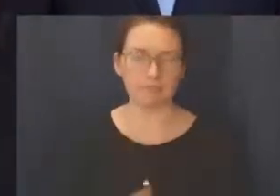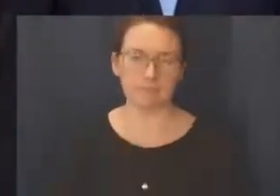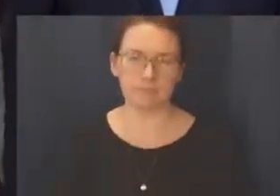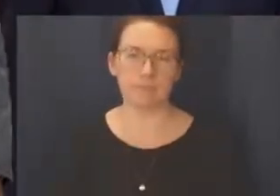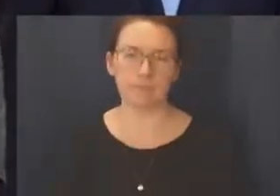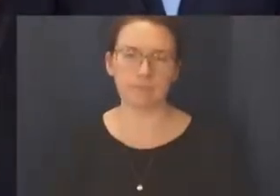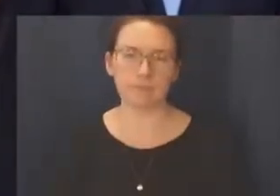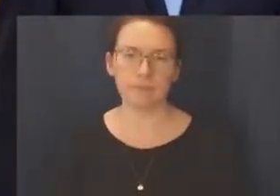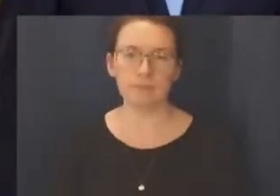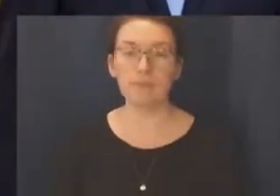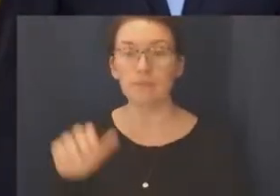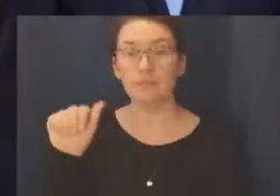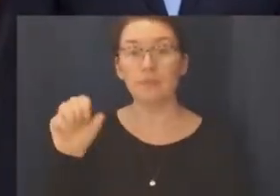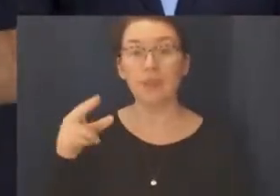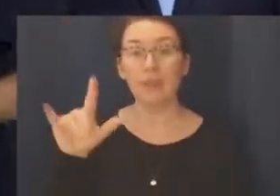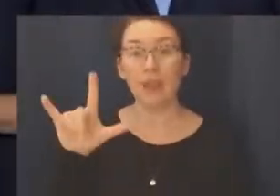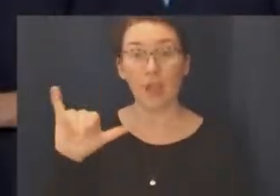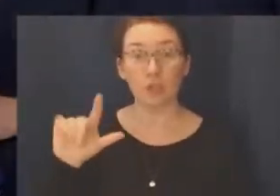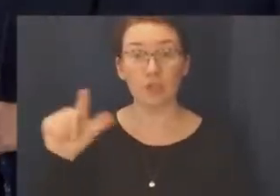Ashley.